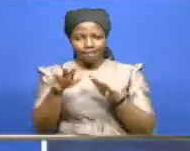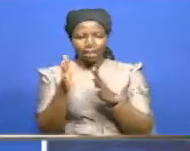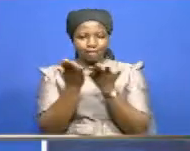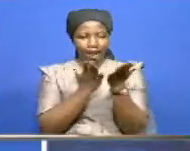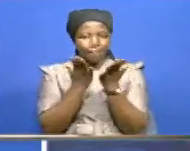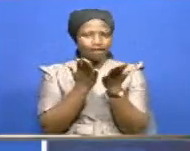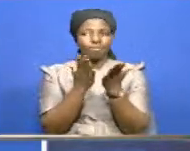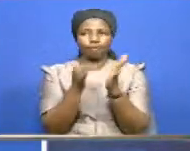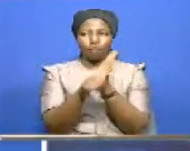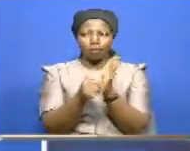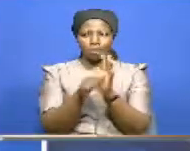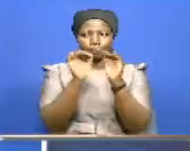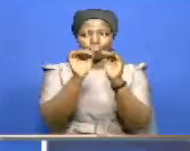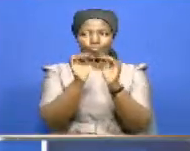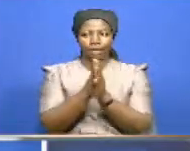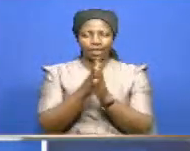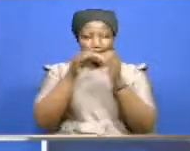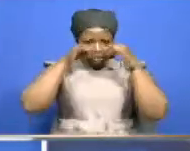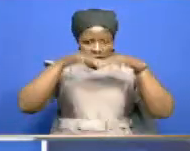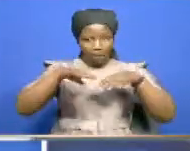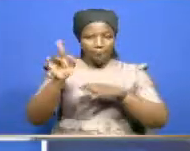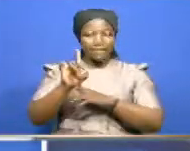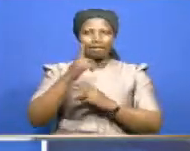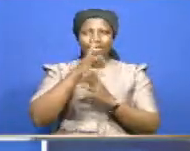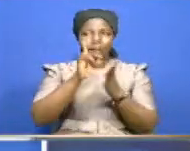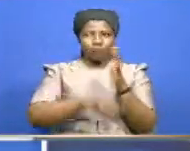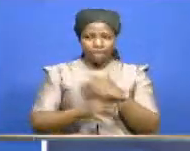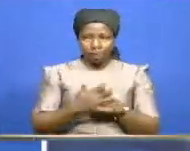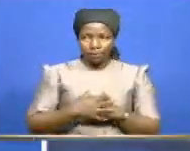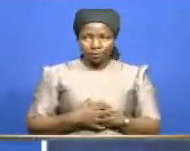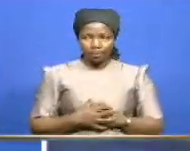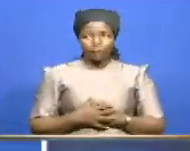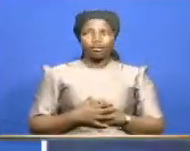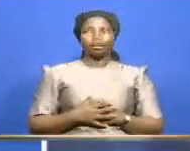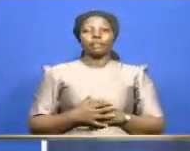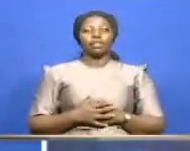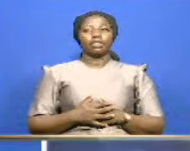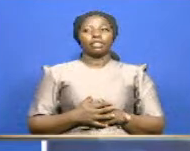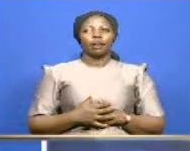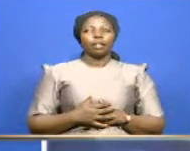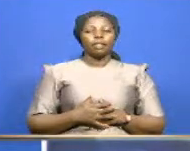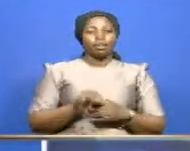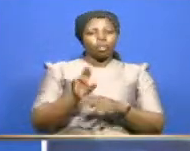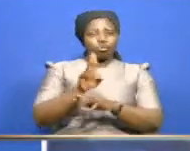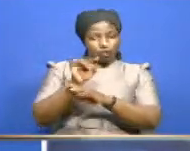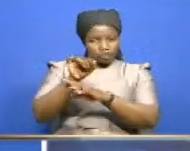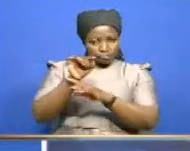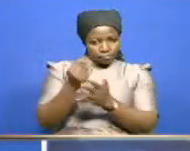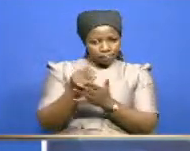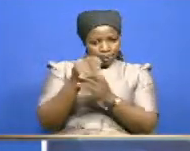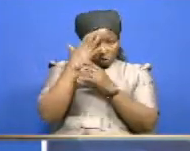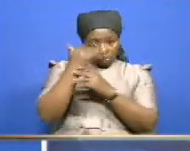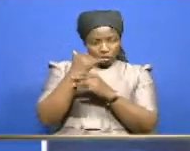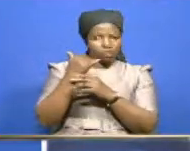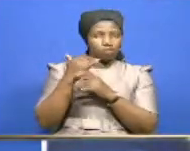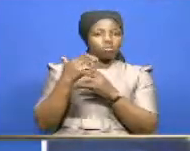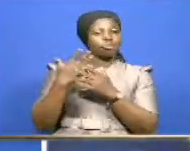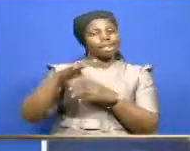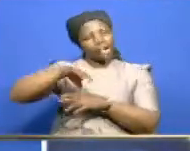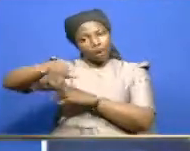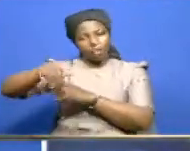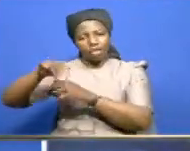delivery. The Devolution Ministry says the low development absorption rate is partly due to the devolved units over-relying on the national